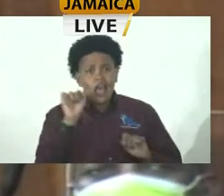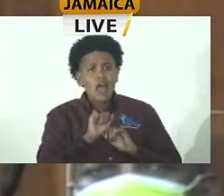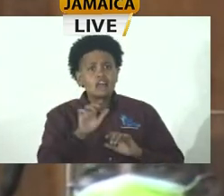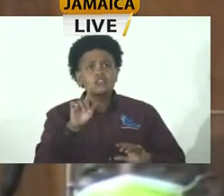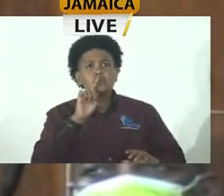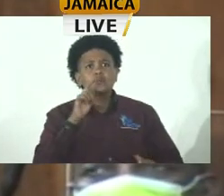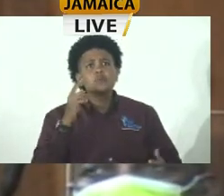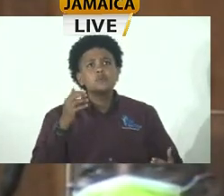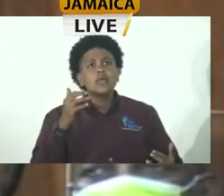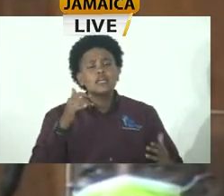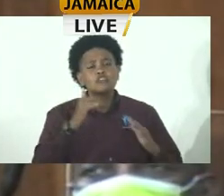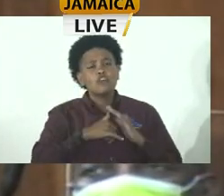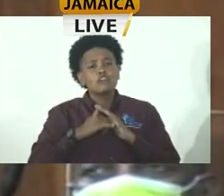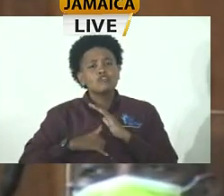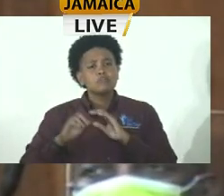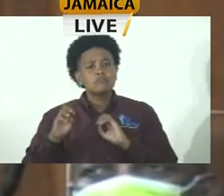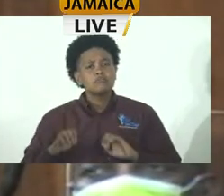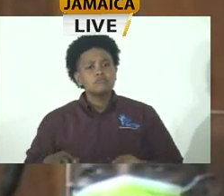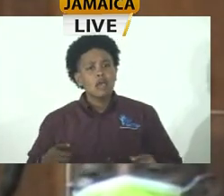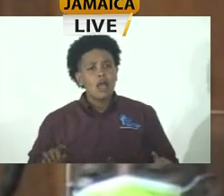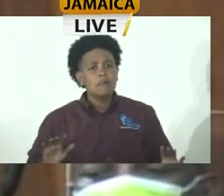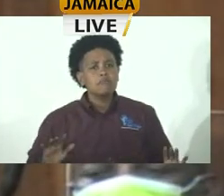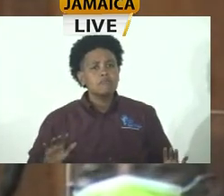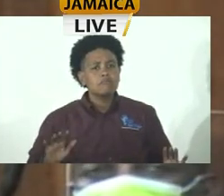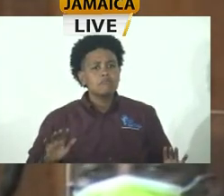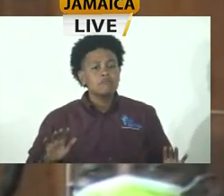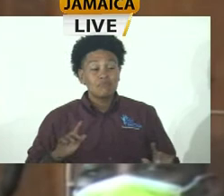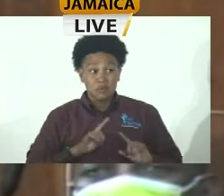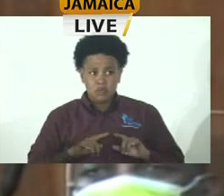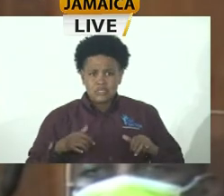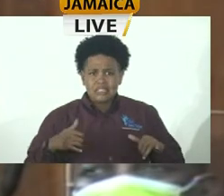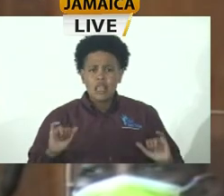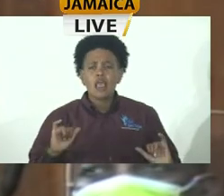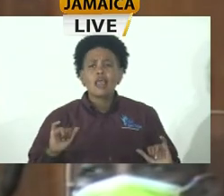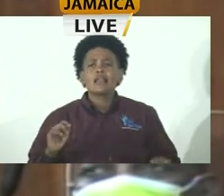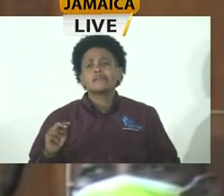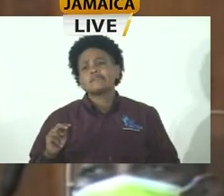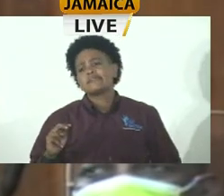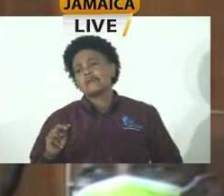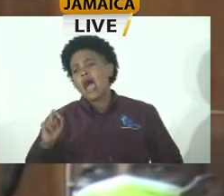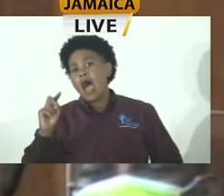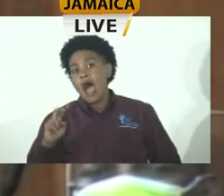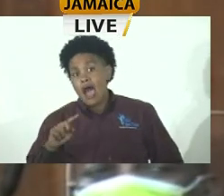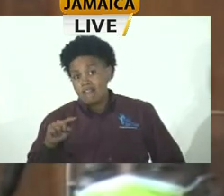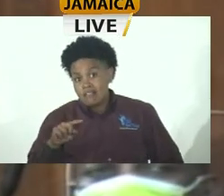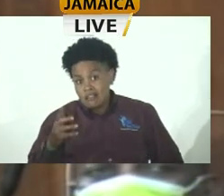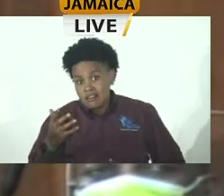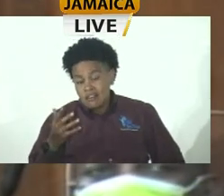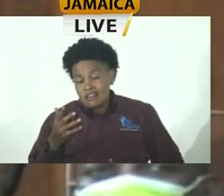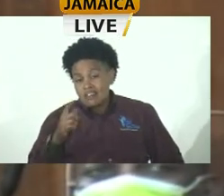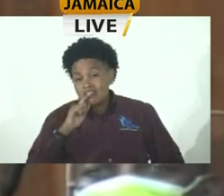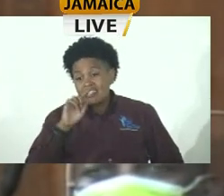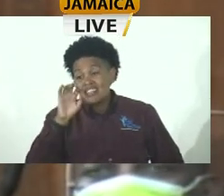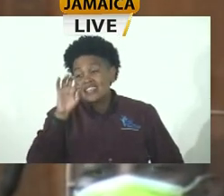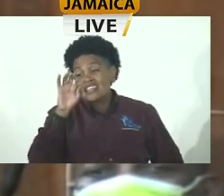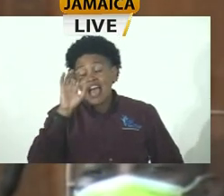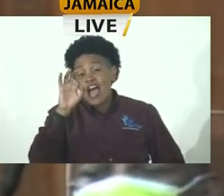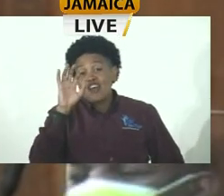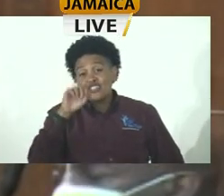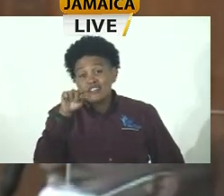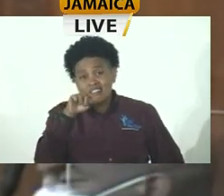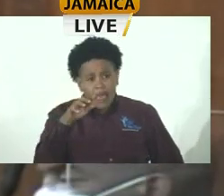awaiting transcript but still madam speaker half of them eat 900 of